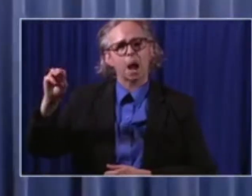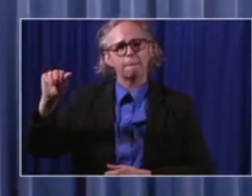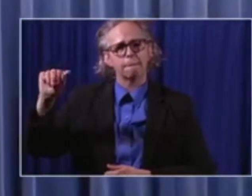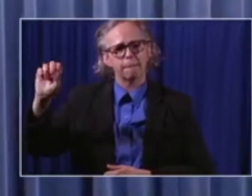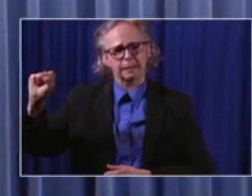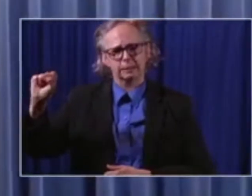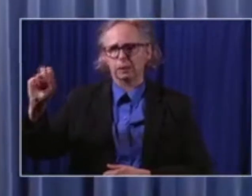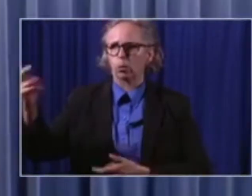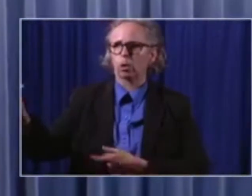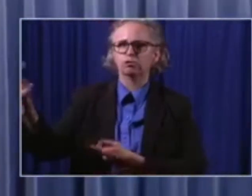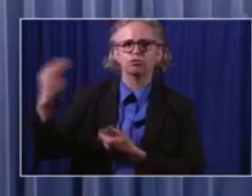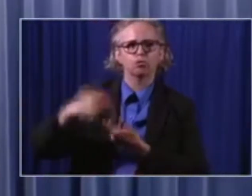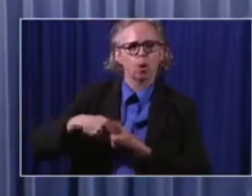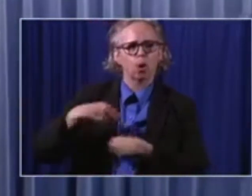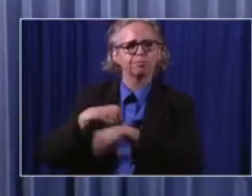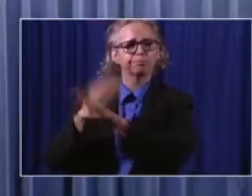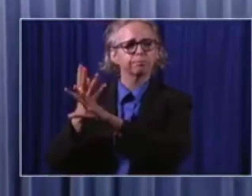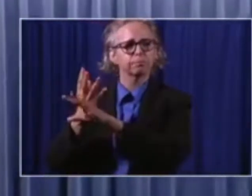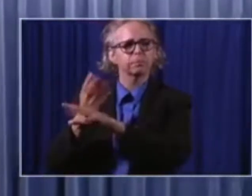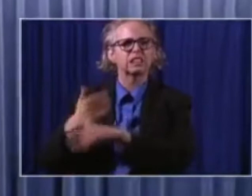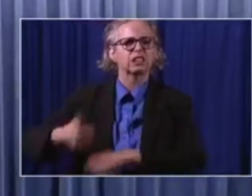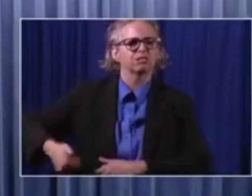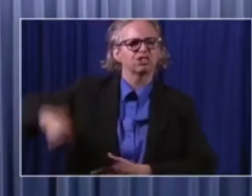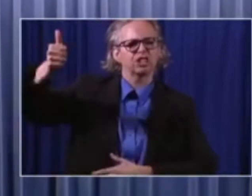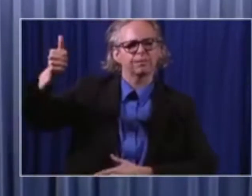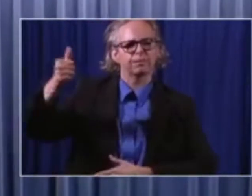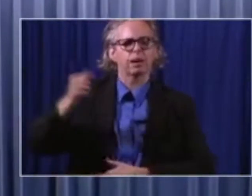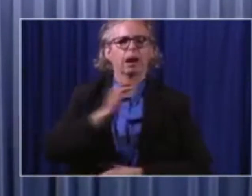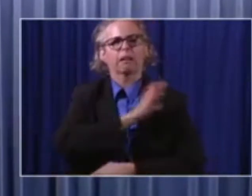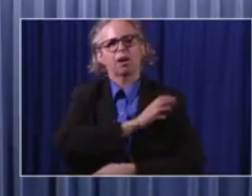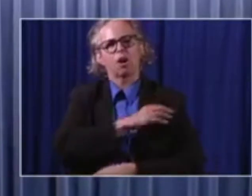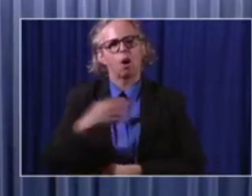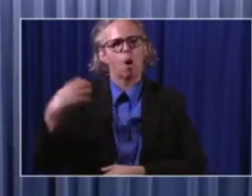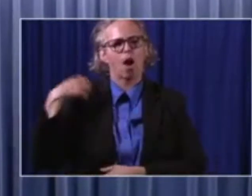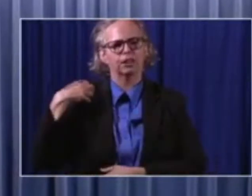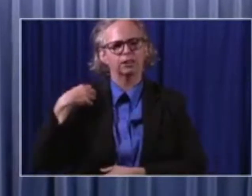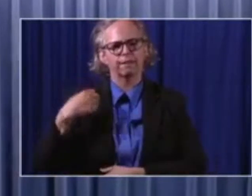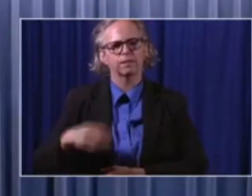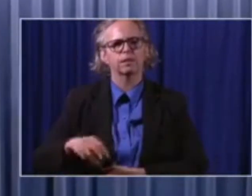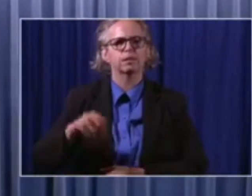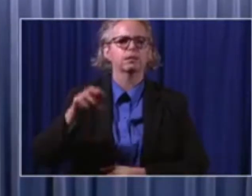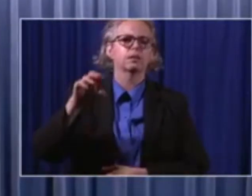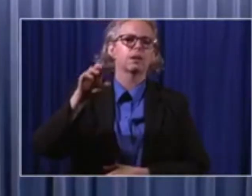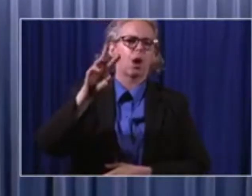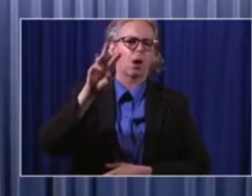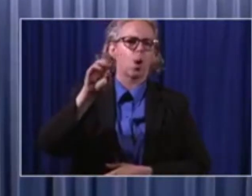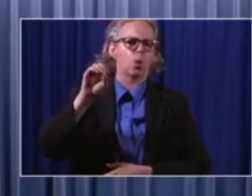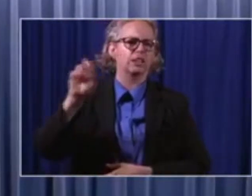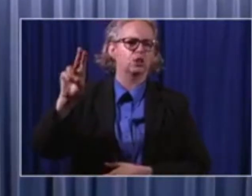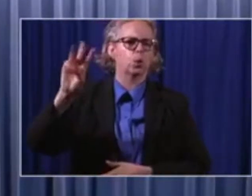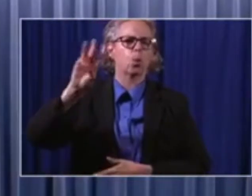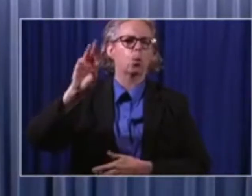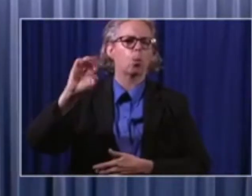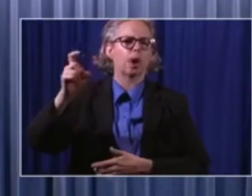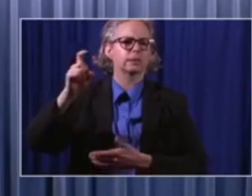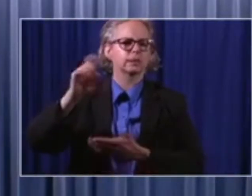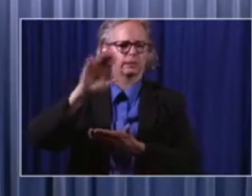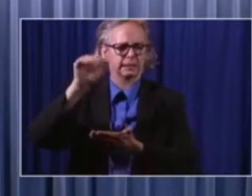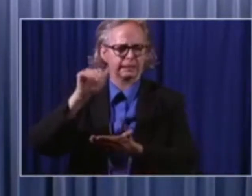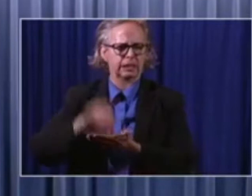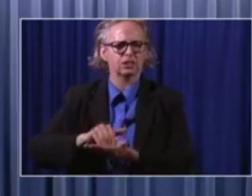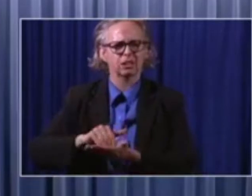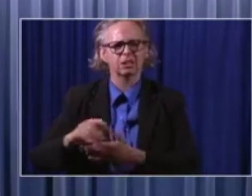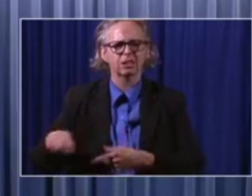Chief Clinical Officer at OSU Wexner Medical Center, as he's been advising me, my team throughout